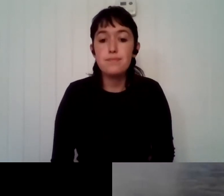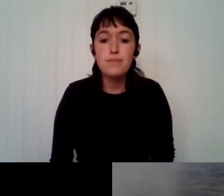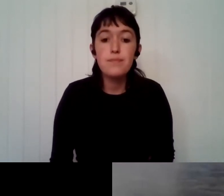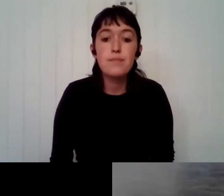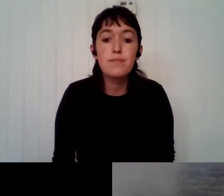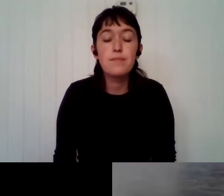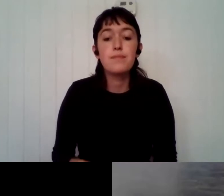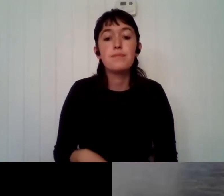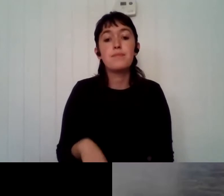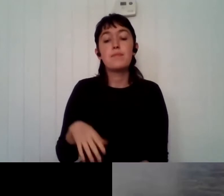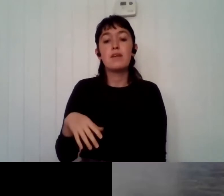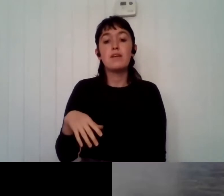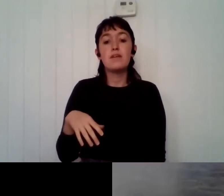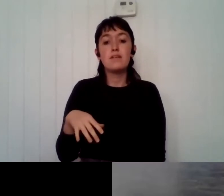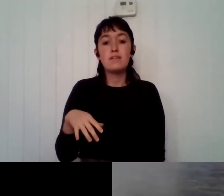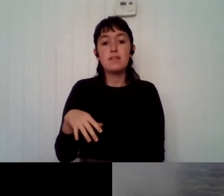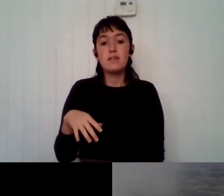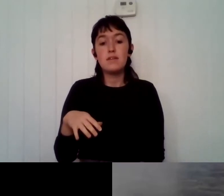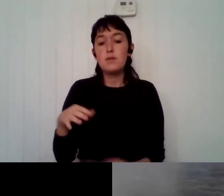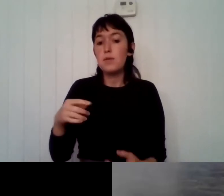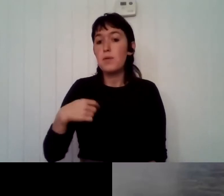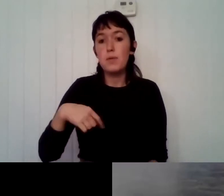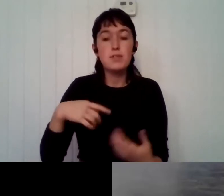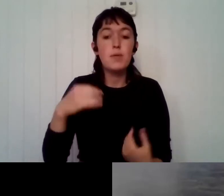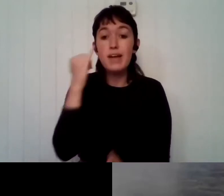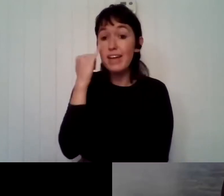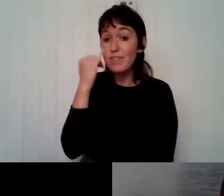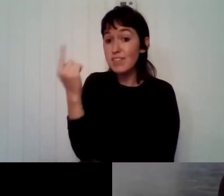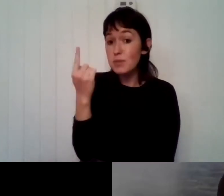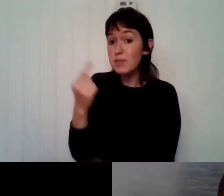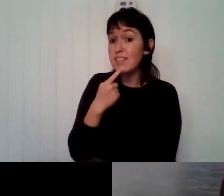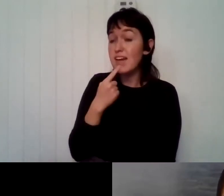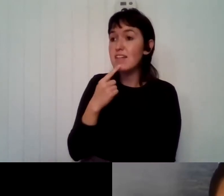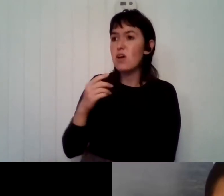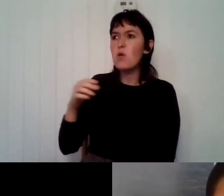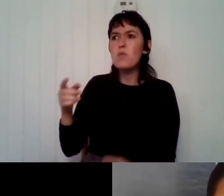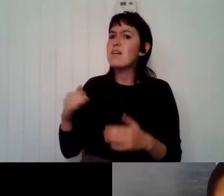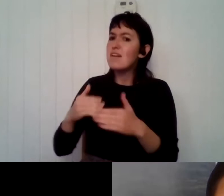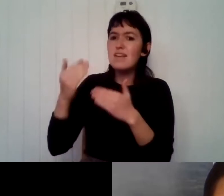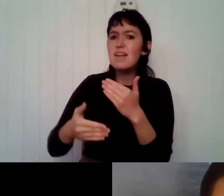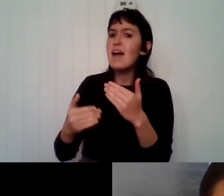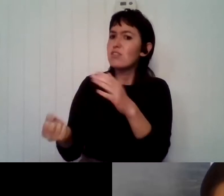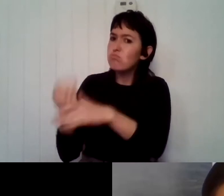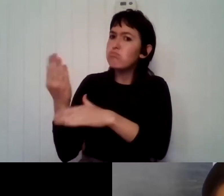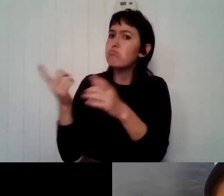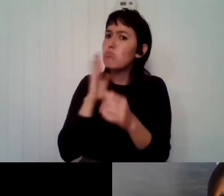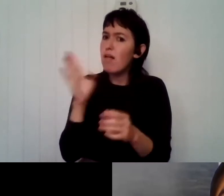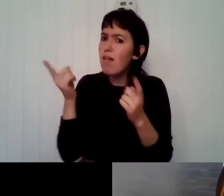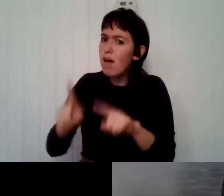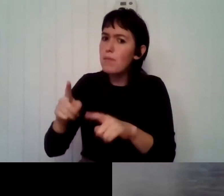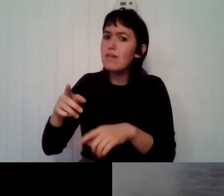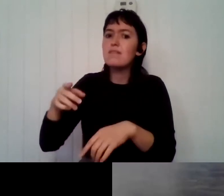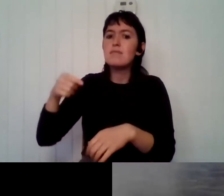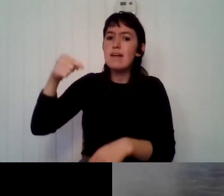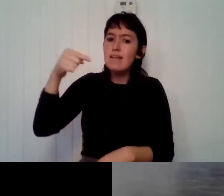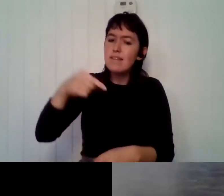April at the midnight, don't believe them, because you cannot really predict when a volcano is going to erupt, but you